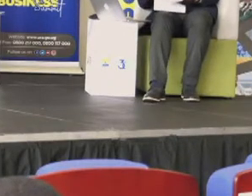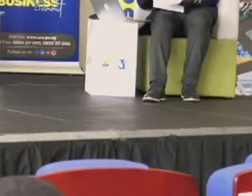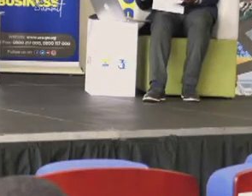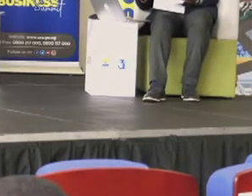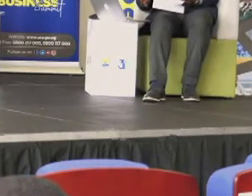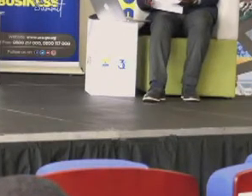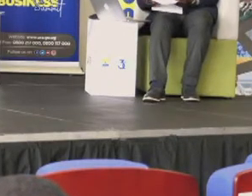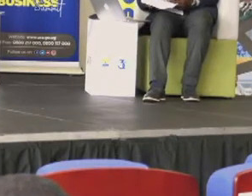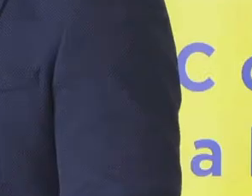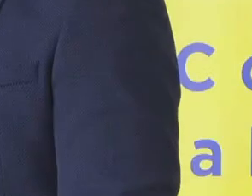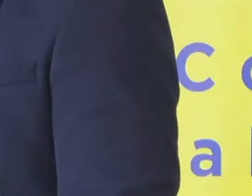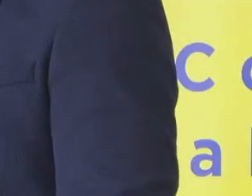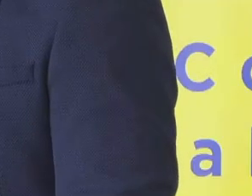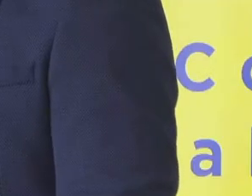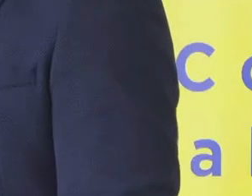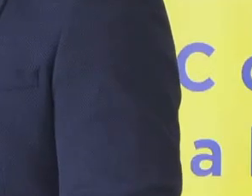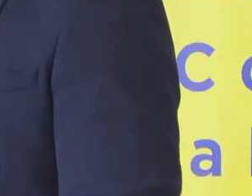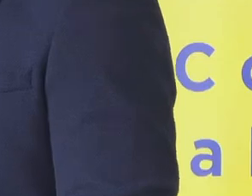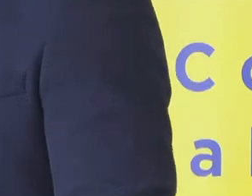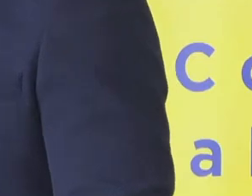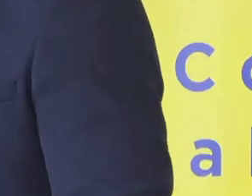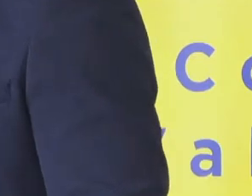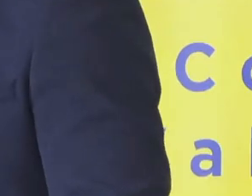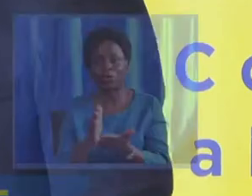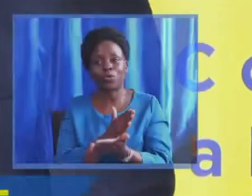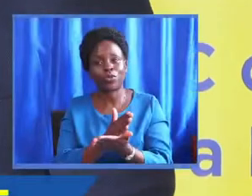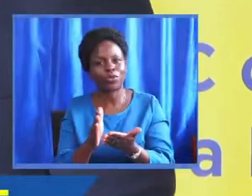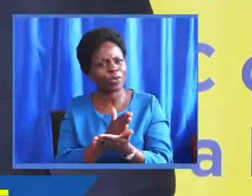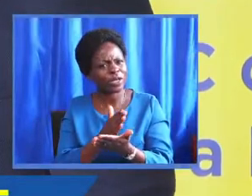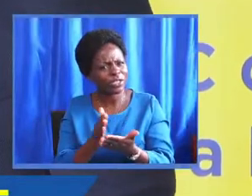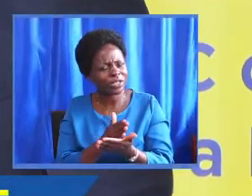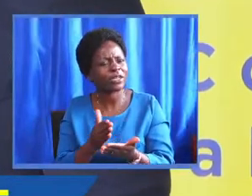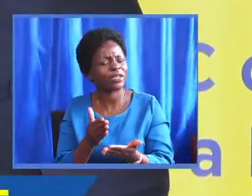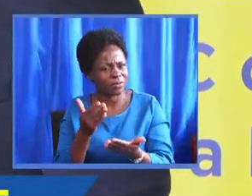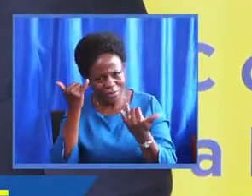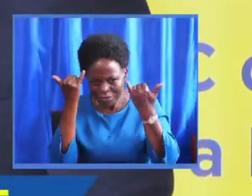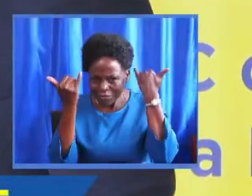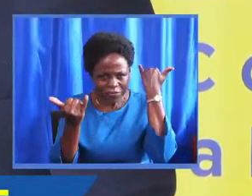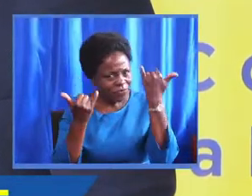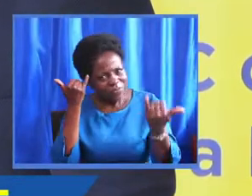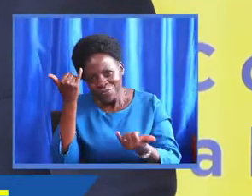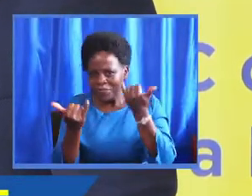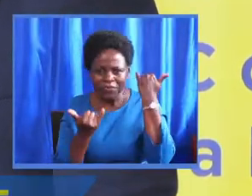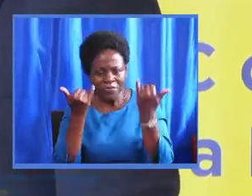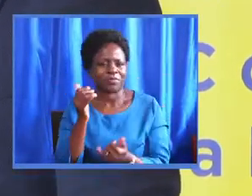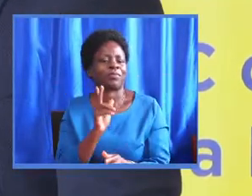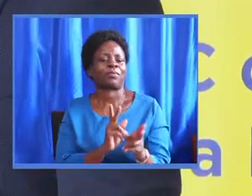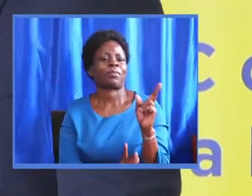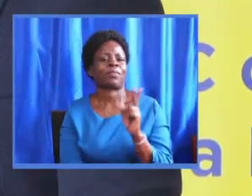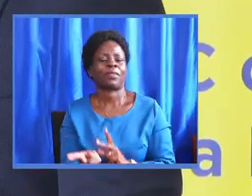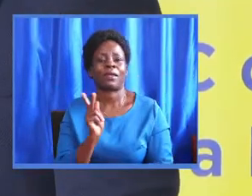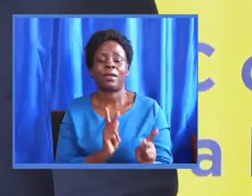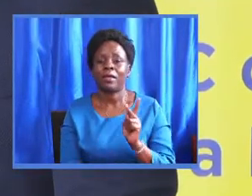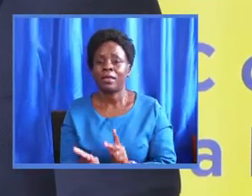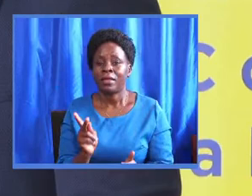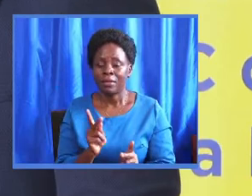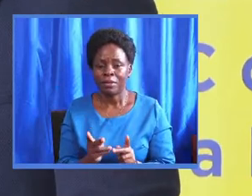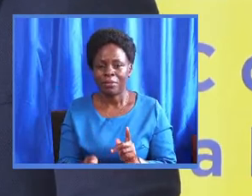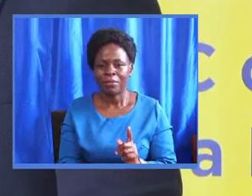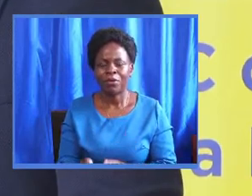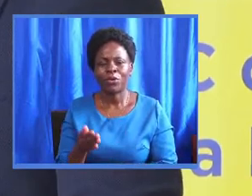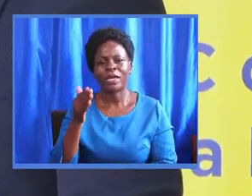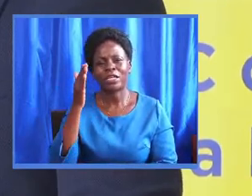are already in the sector, we are sharing tips as well. The panelists here are people of great knowledge